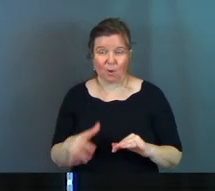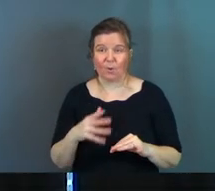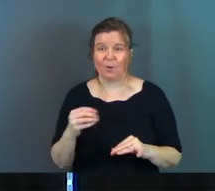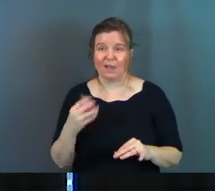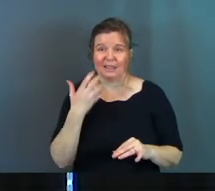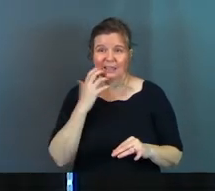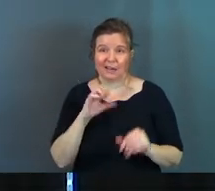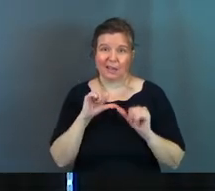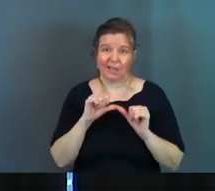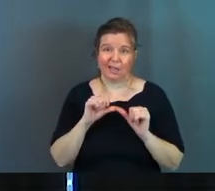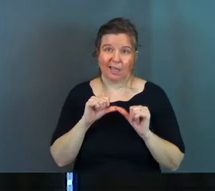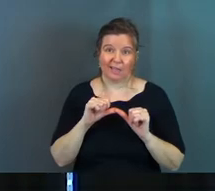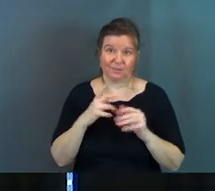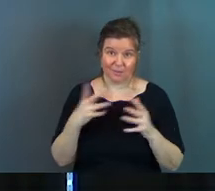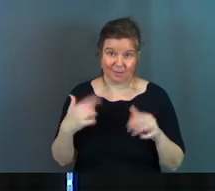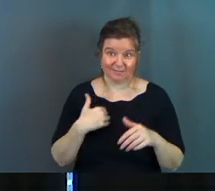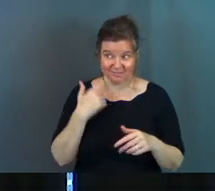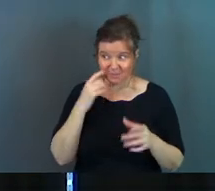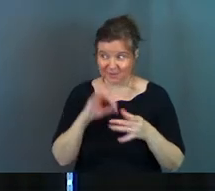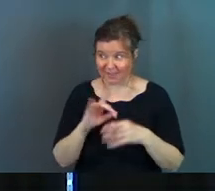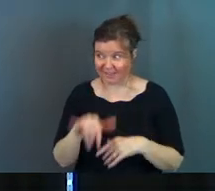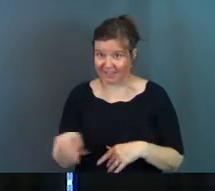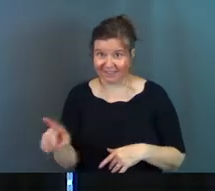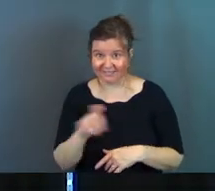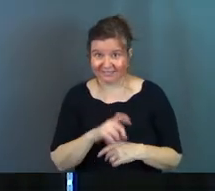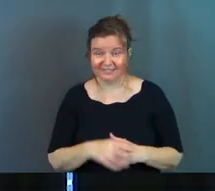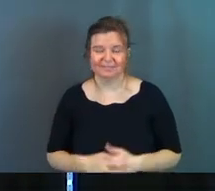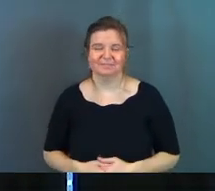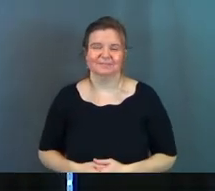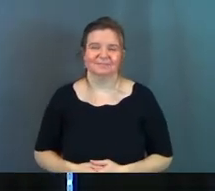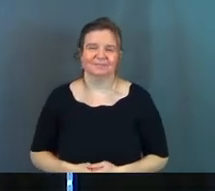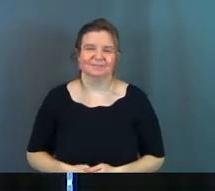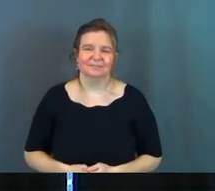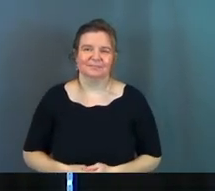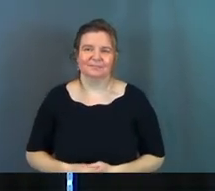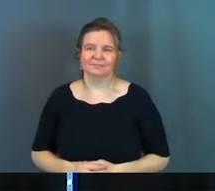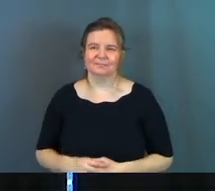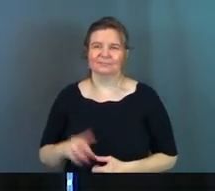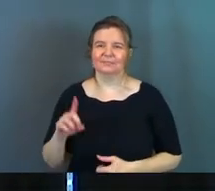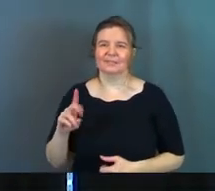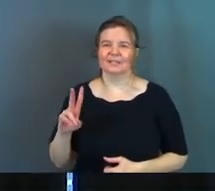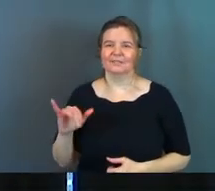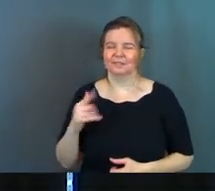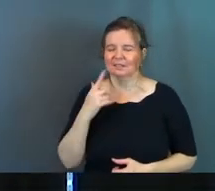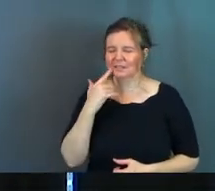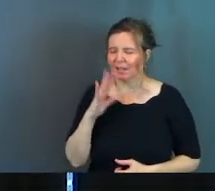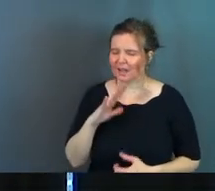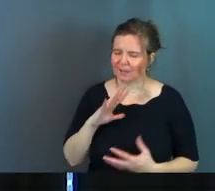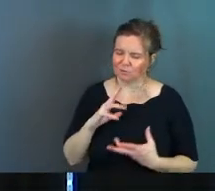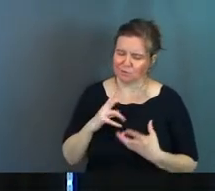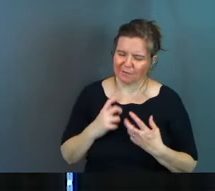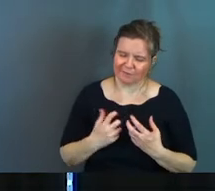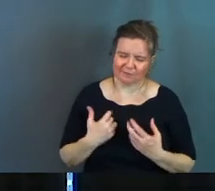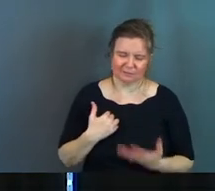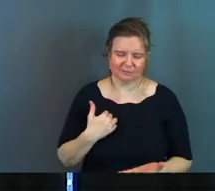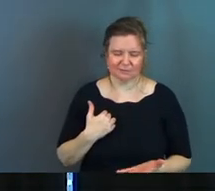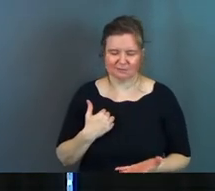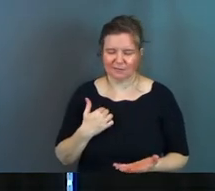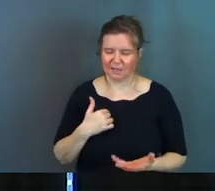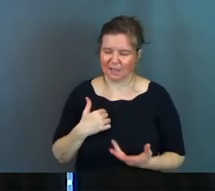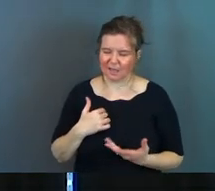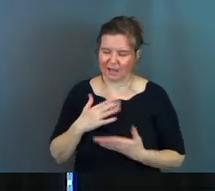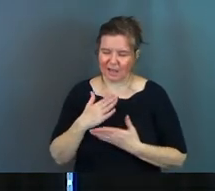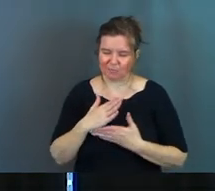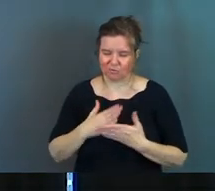the heater's been on too much. Can anybody relate to that at all? And David says, God, I'm shriveled and